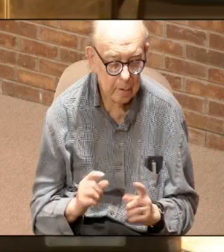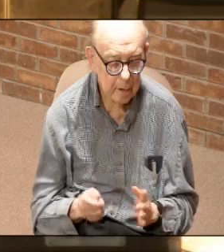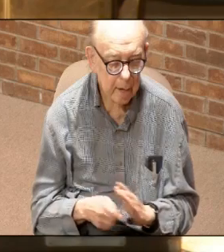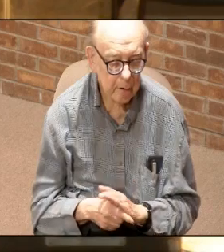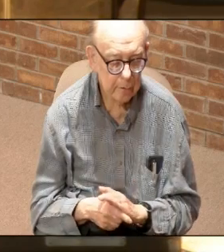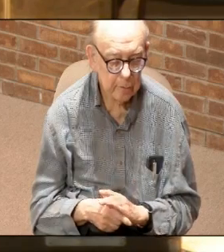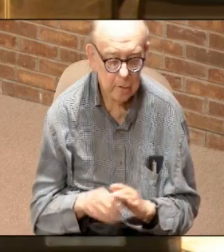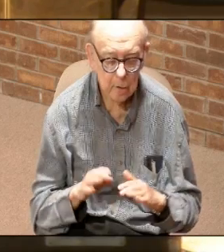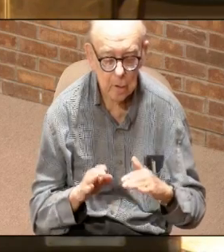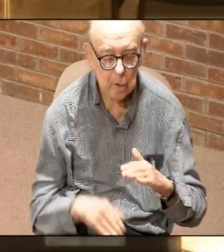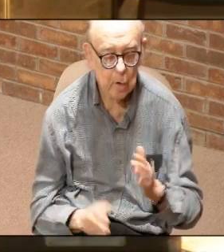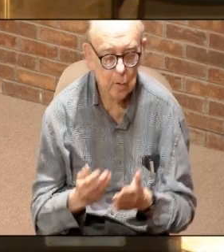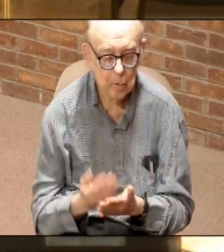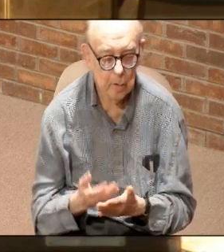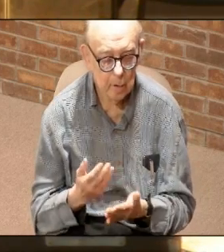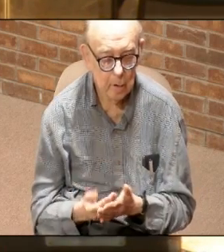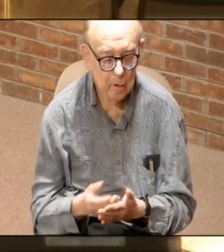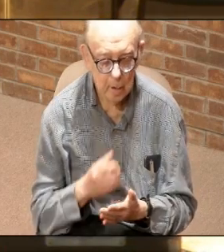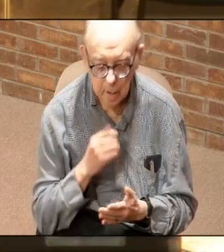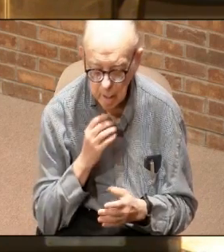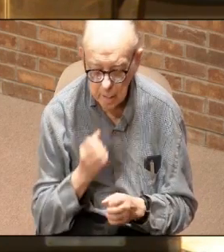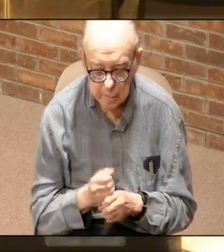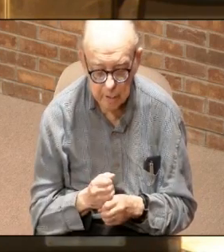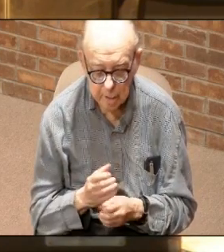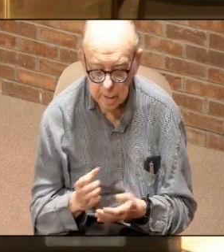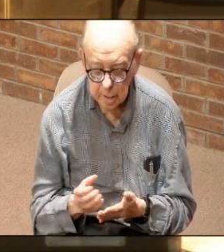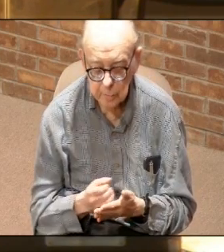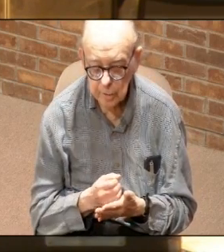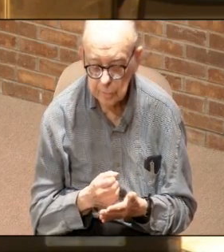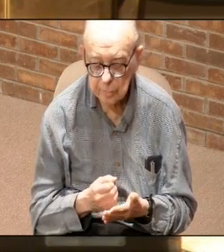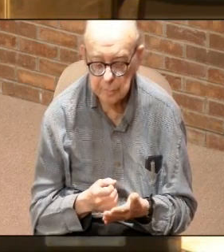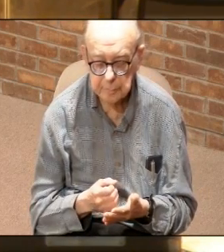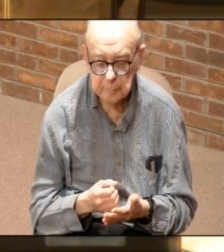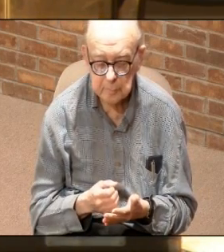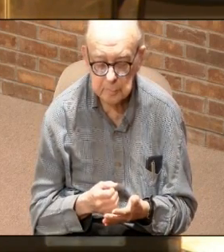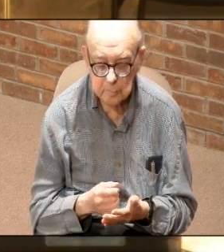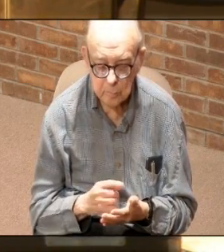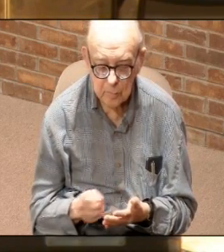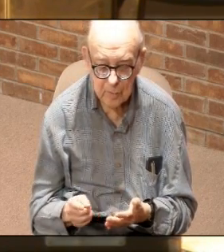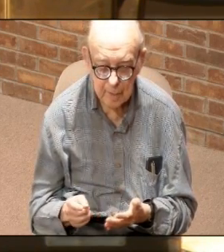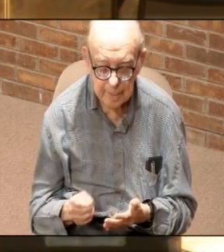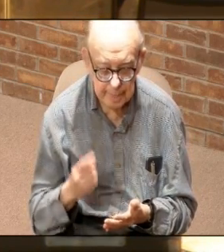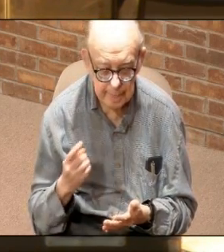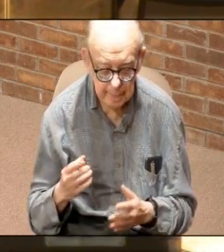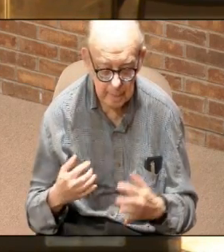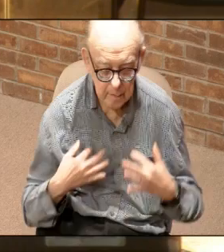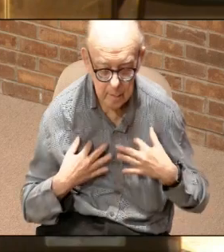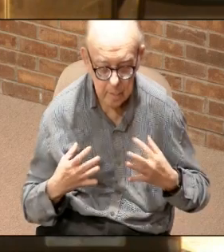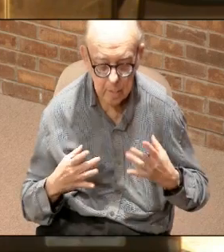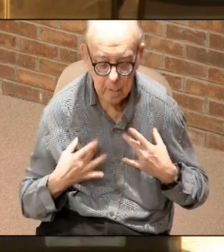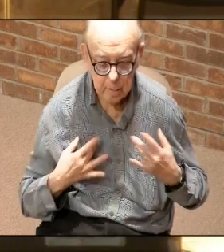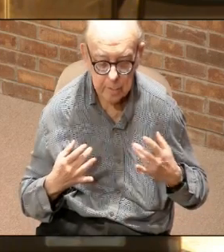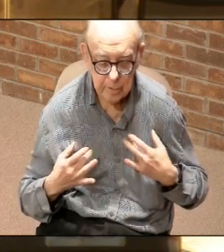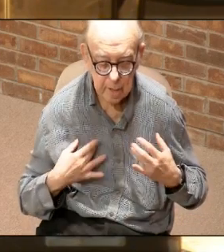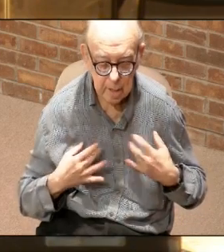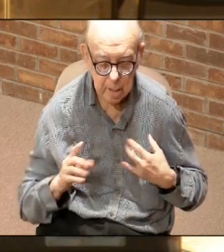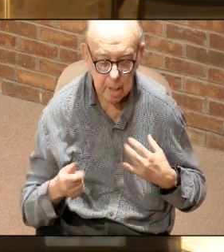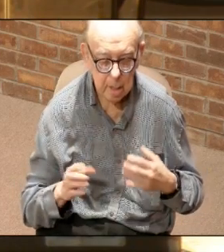pay. They weren't getting rich. They were considered second-class